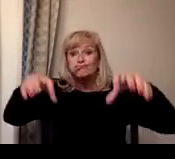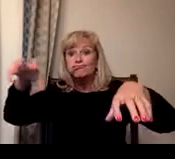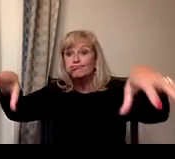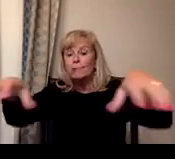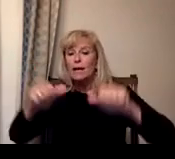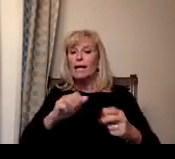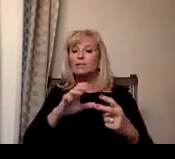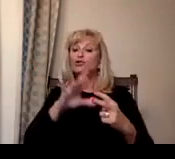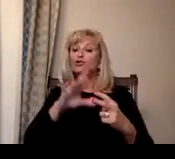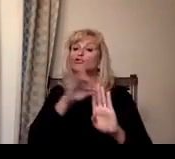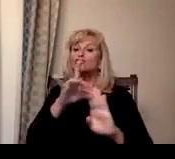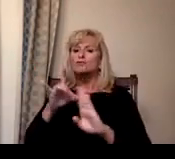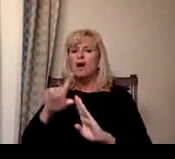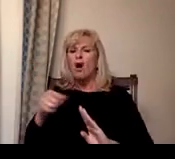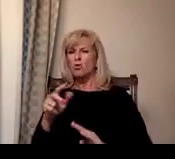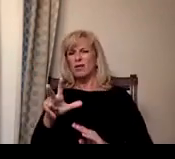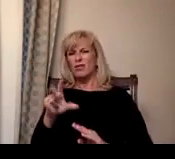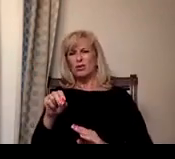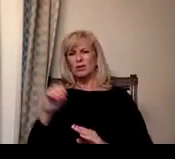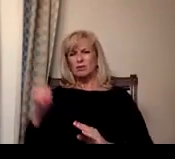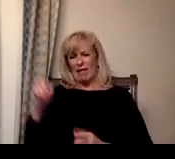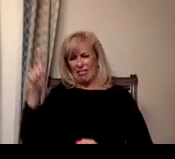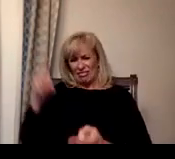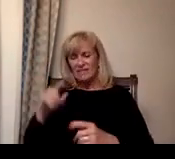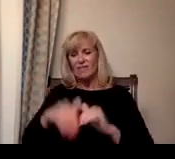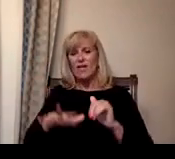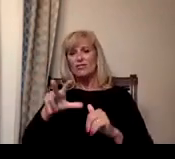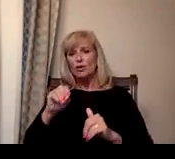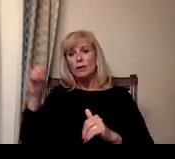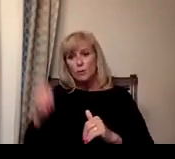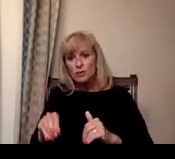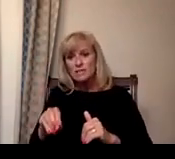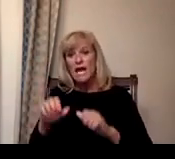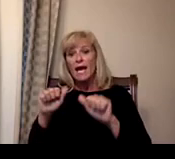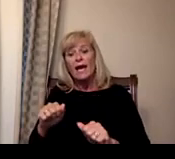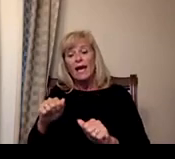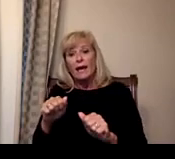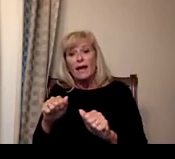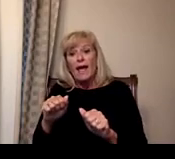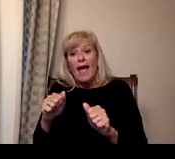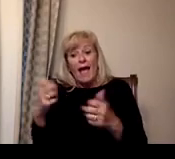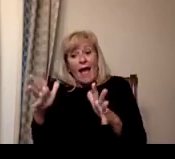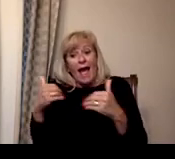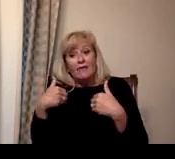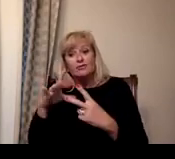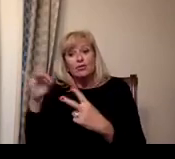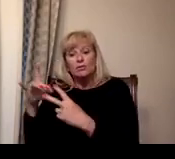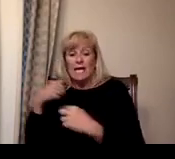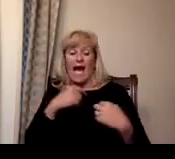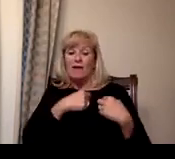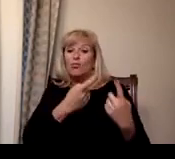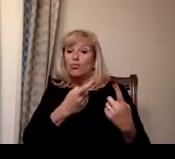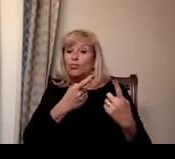made that choice. Why? Now, I need you to know this is an industry I'm very familiar with. I have worked in energy deregulation for the past